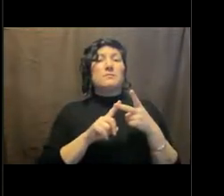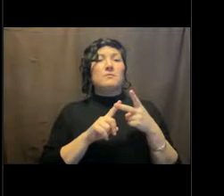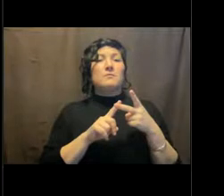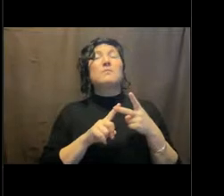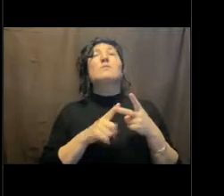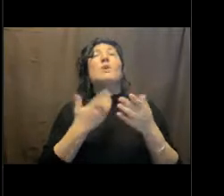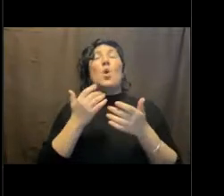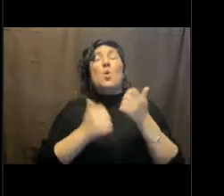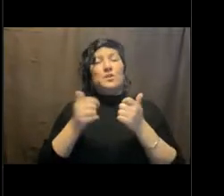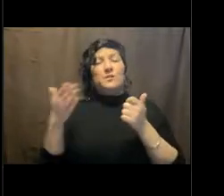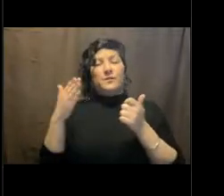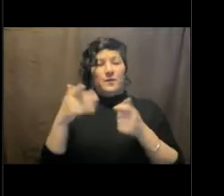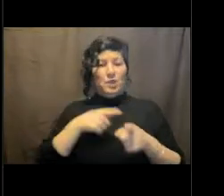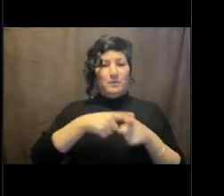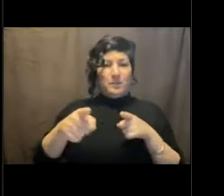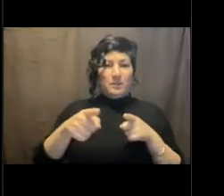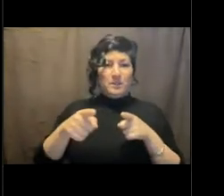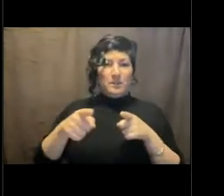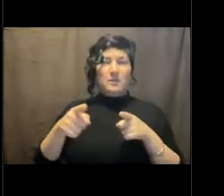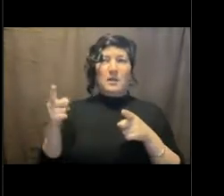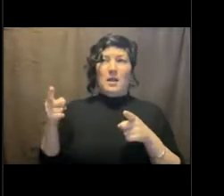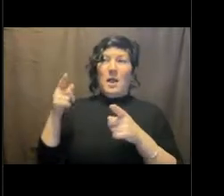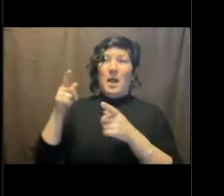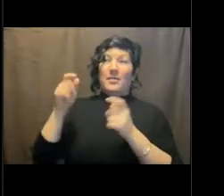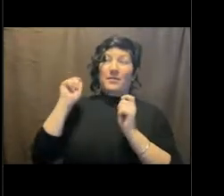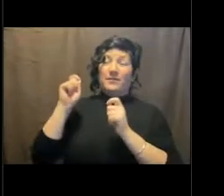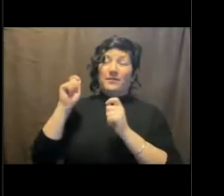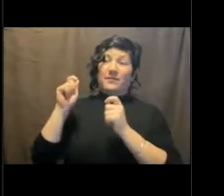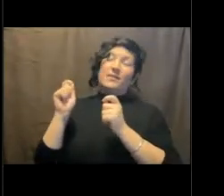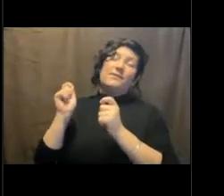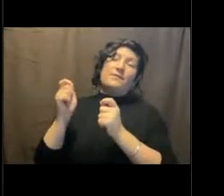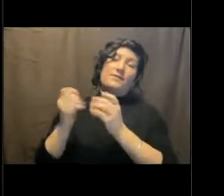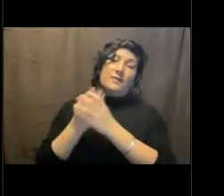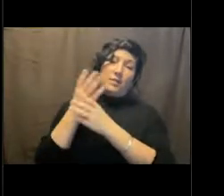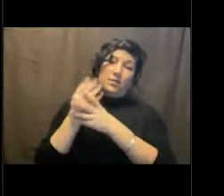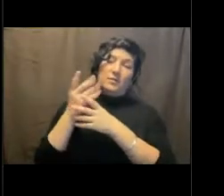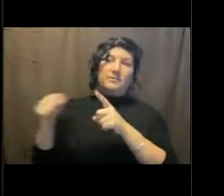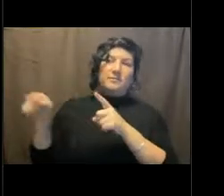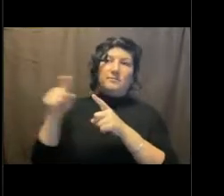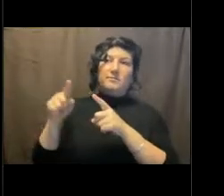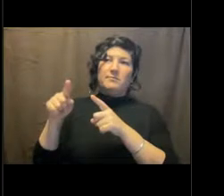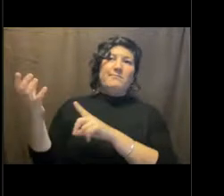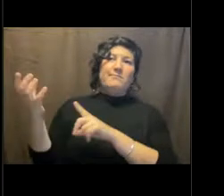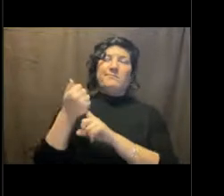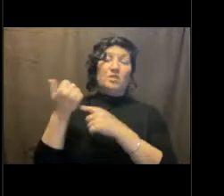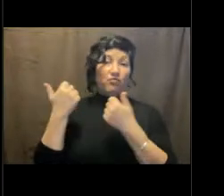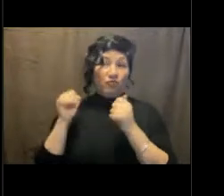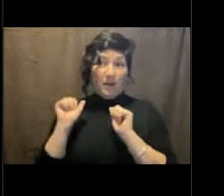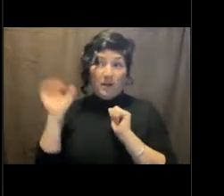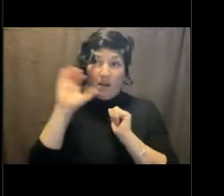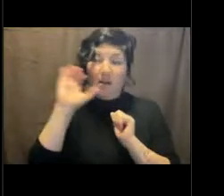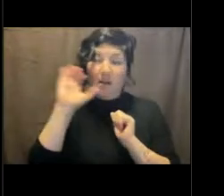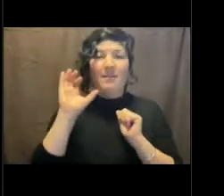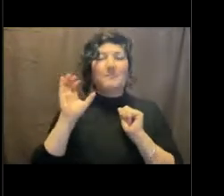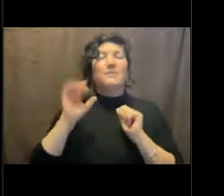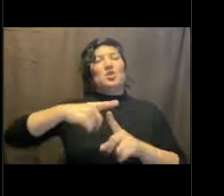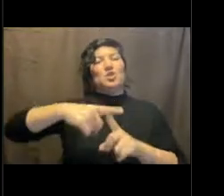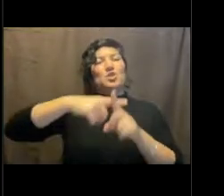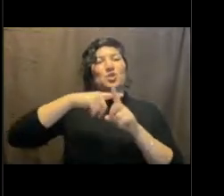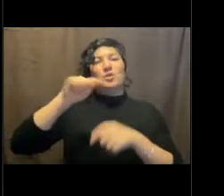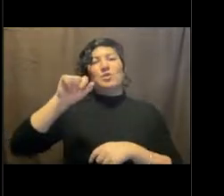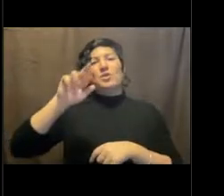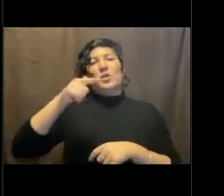catch, or what we call their target species. So, I think one note of caution here is that we're only considering